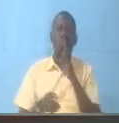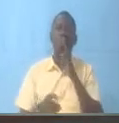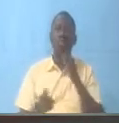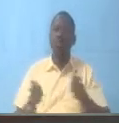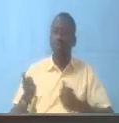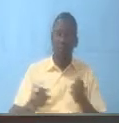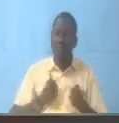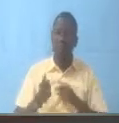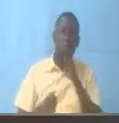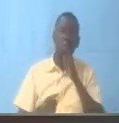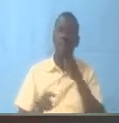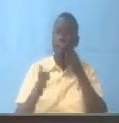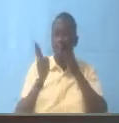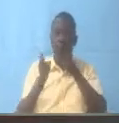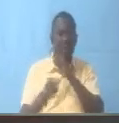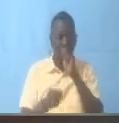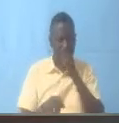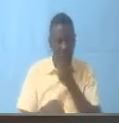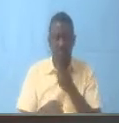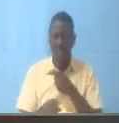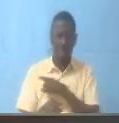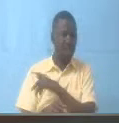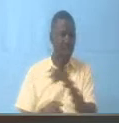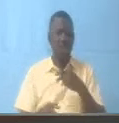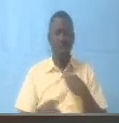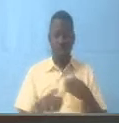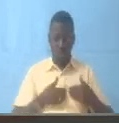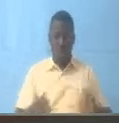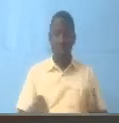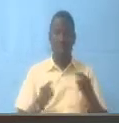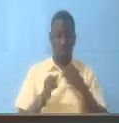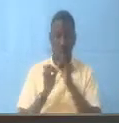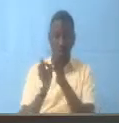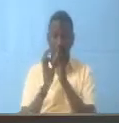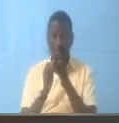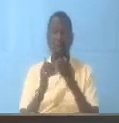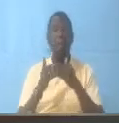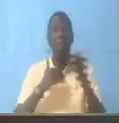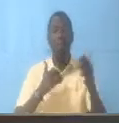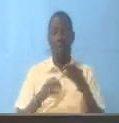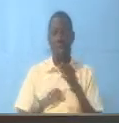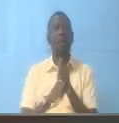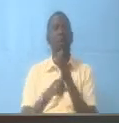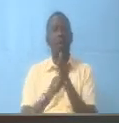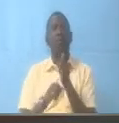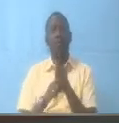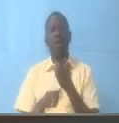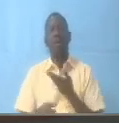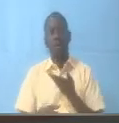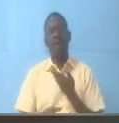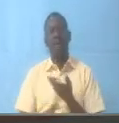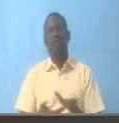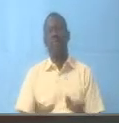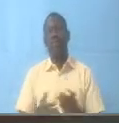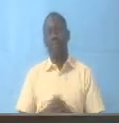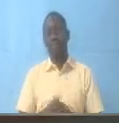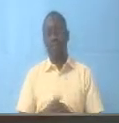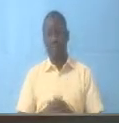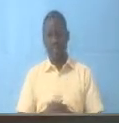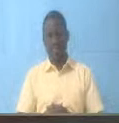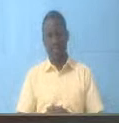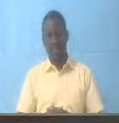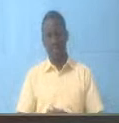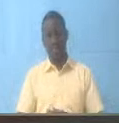biir de am nañ ñoo xam ne nii oo nañ leen itamit pour ñu ñëw te gaaral seen kàddu rawatina taalibe yi ñu ci bari ñëw nañ ndax